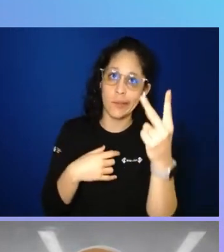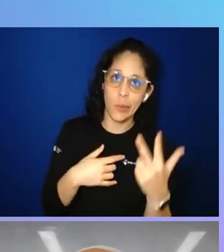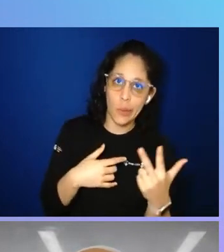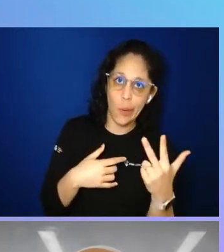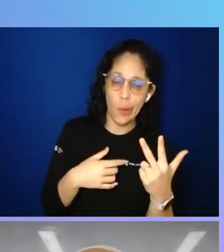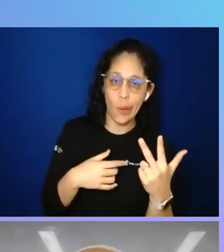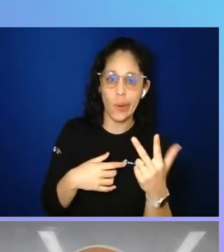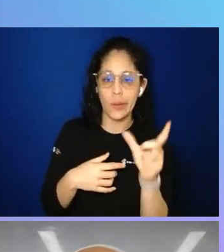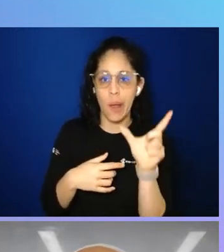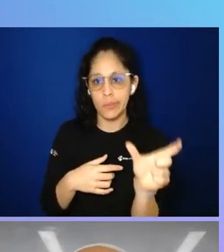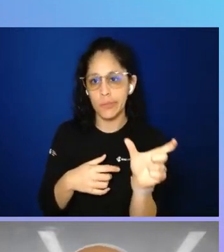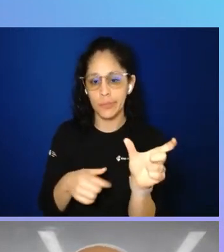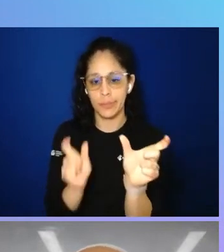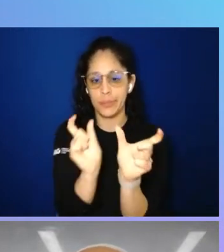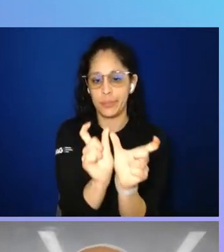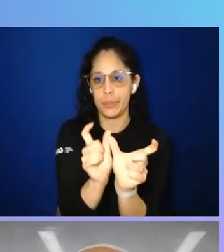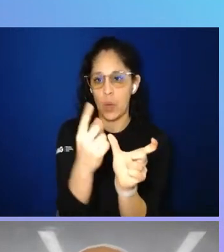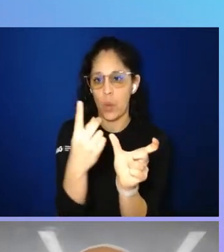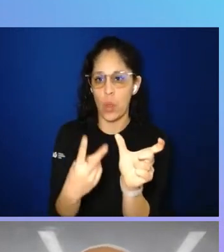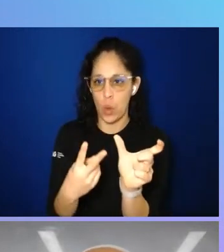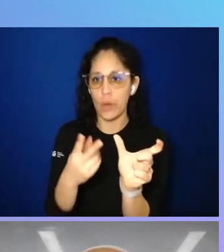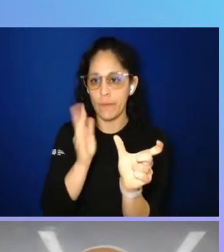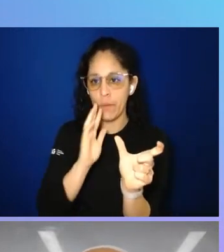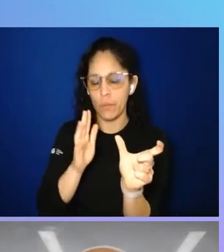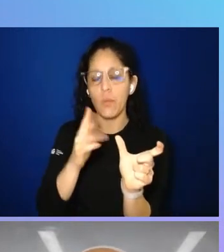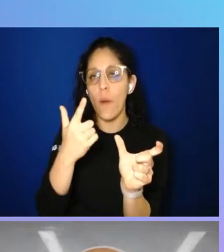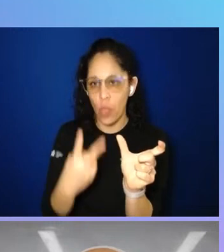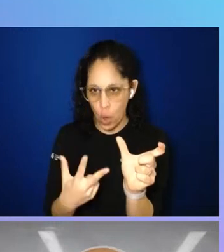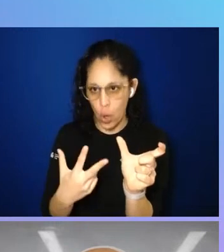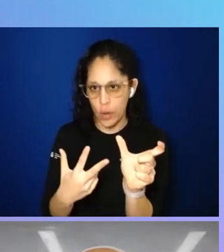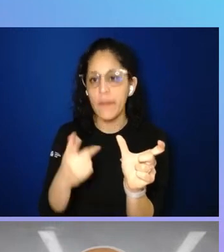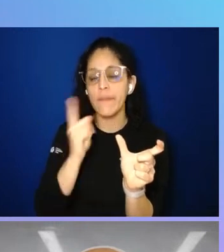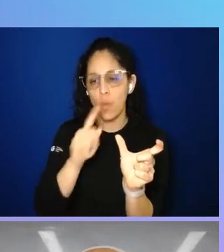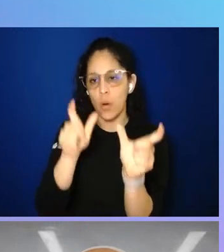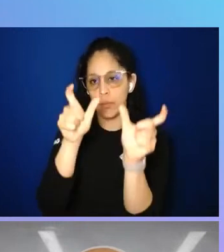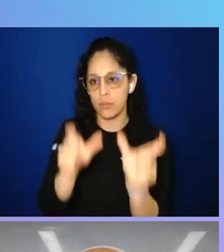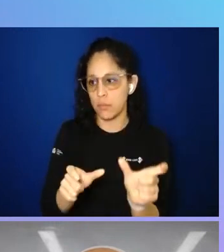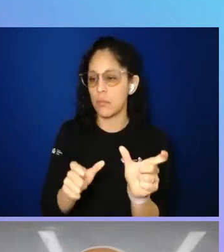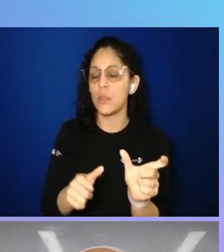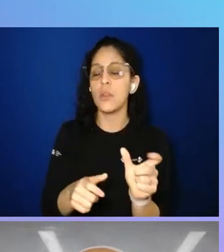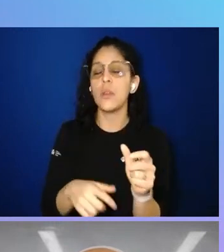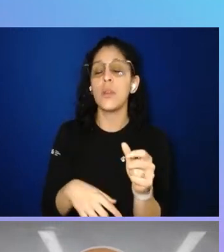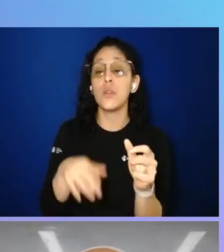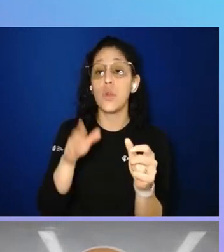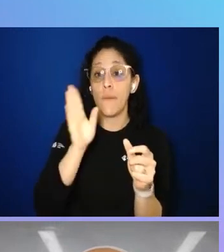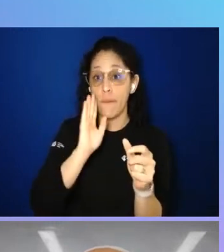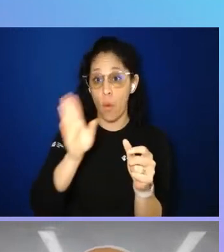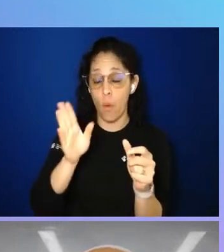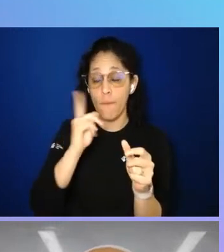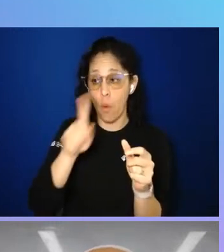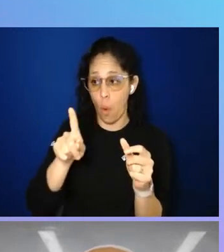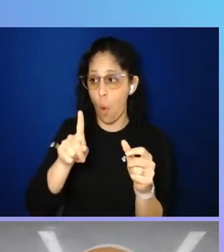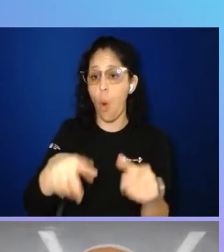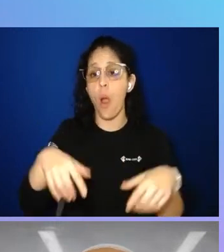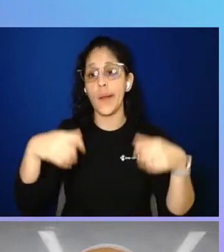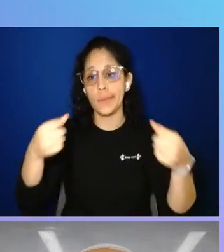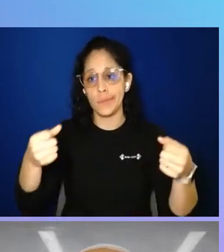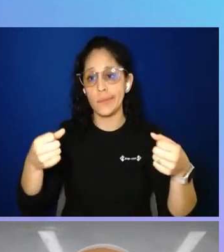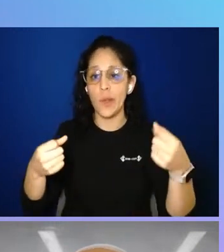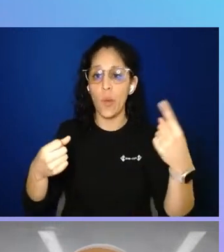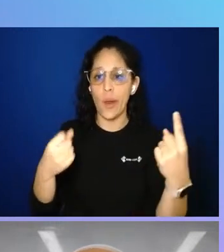for split screen, the smaller one is compact for the horizontal size, and